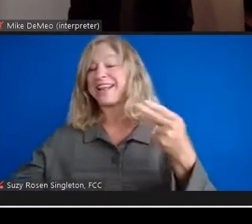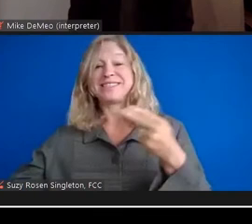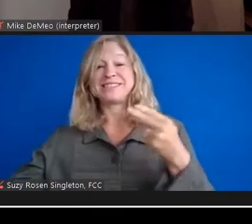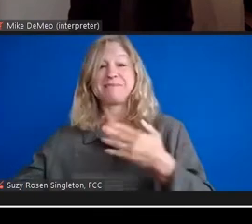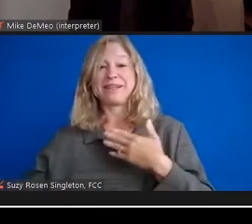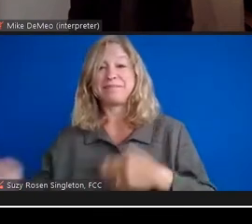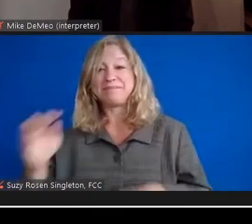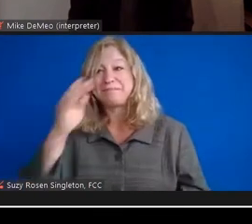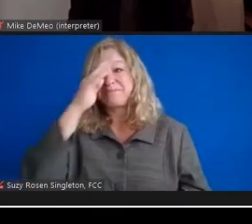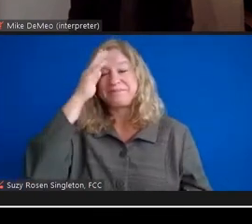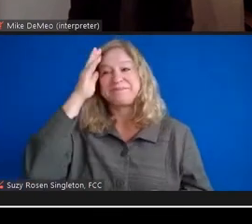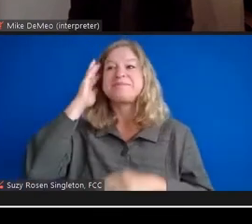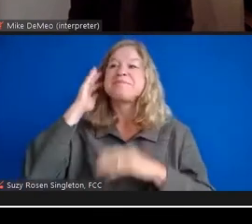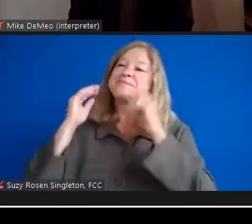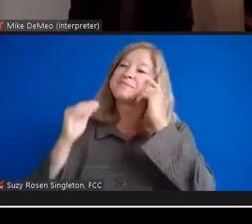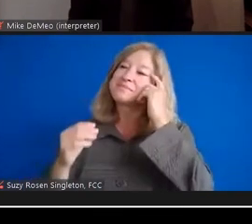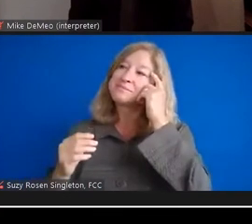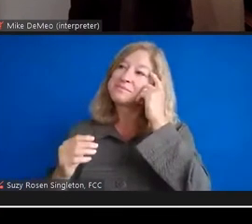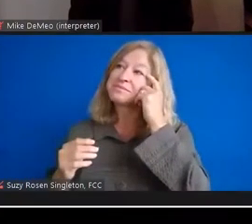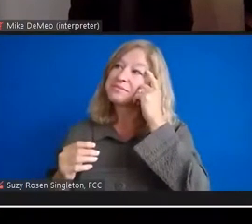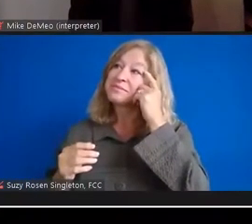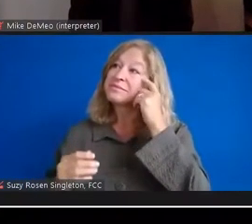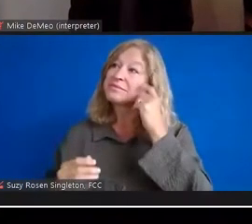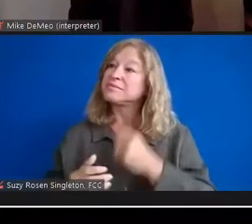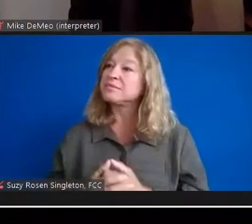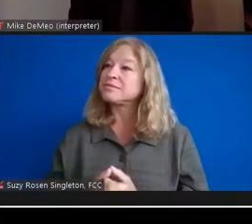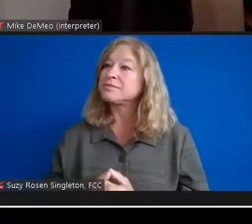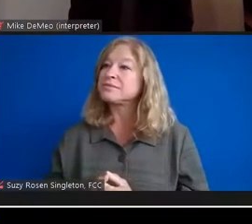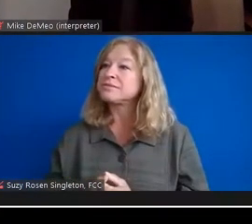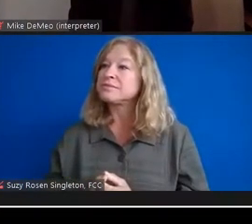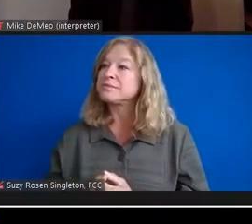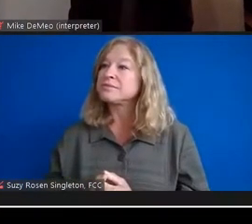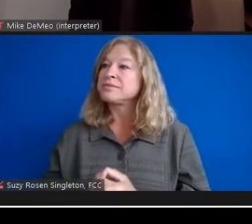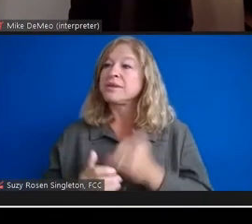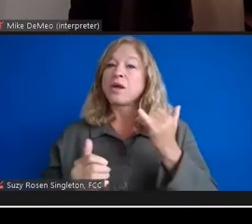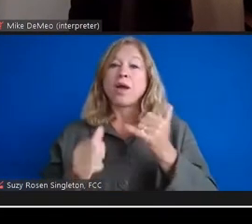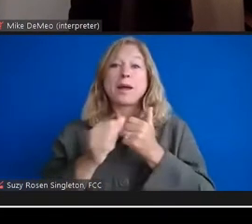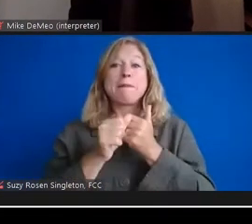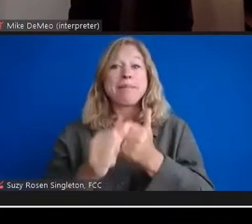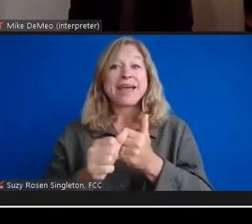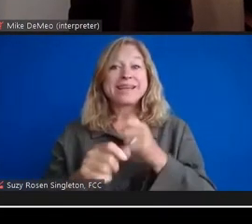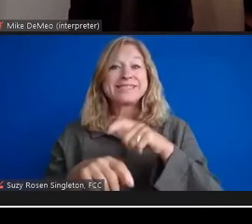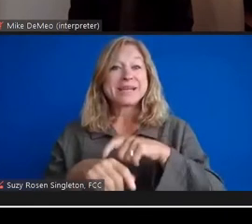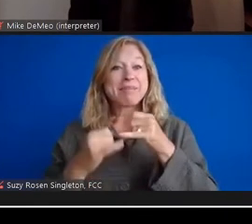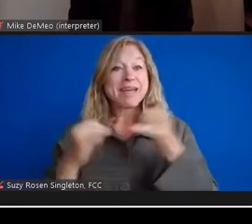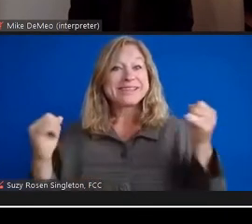number. Next slide, please.